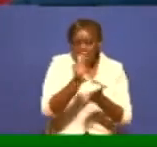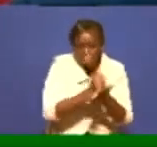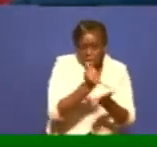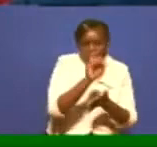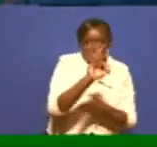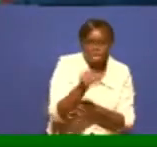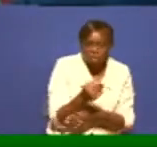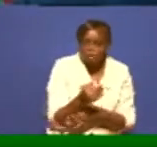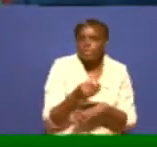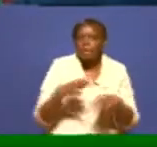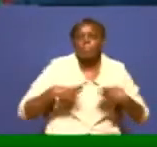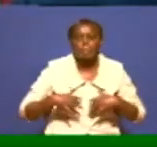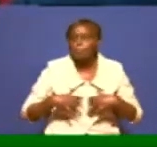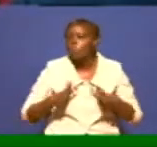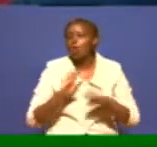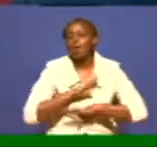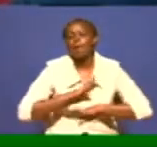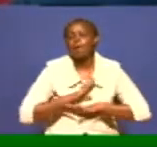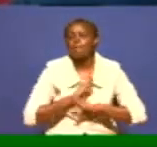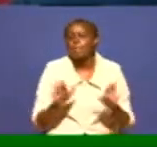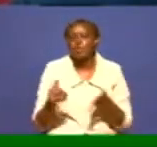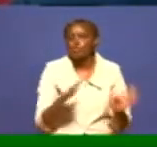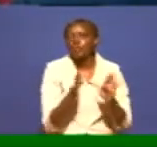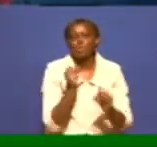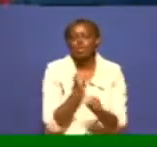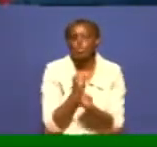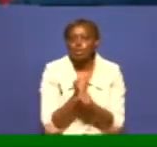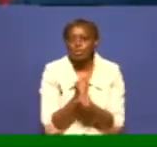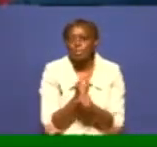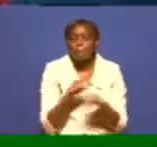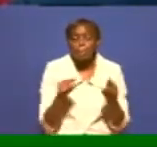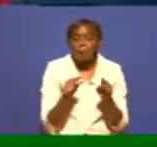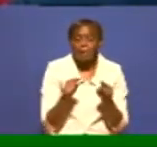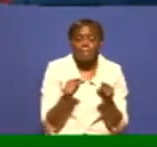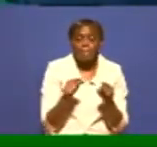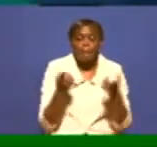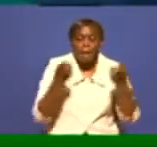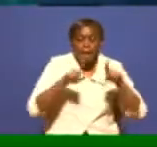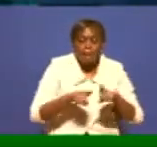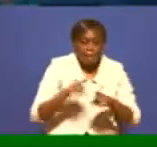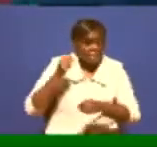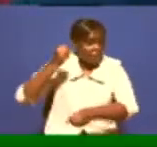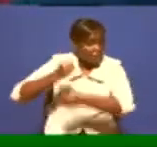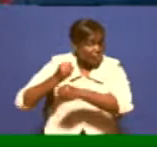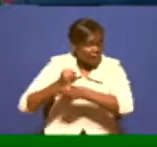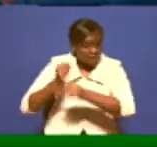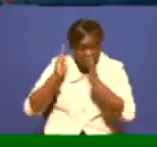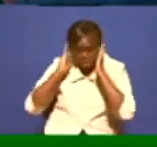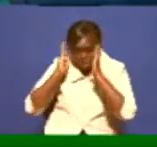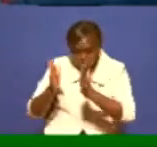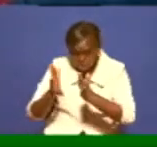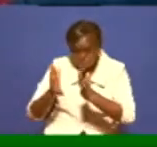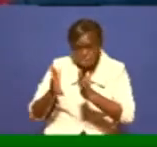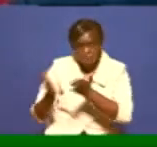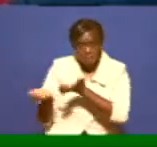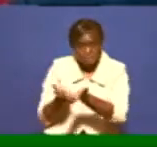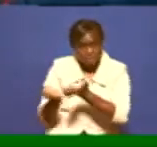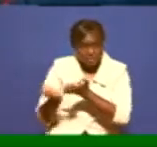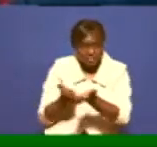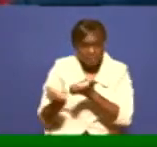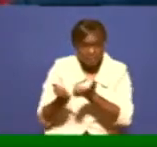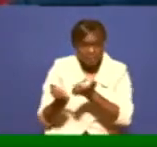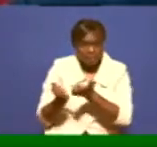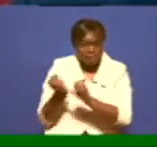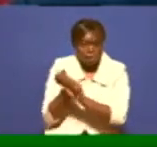3,000 people, Honorable Speaker. If we have invested in that labor intensive investment of affordable housing, Honorable Speaker, which